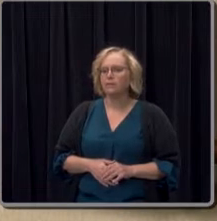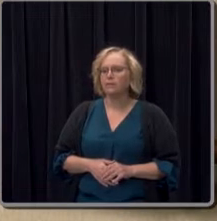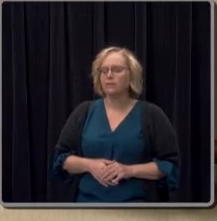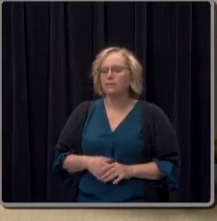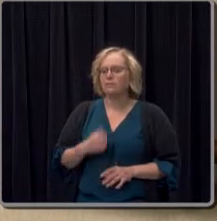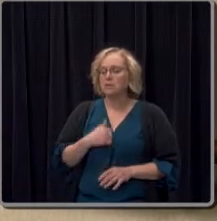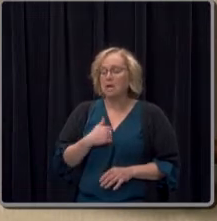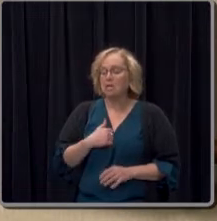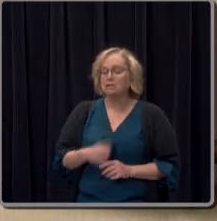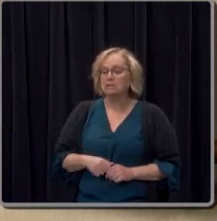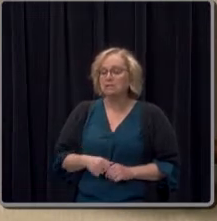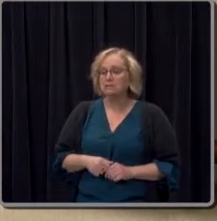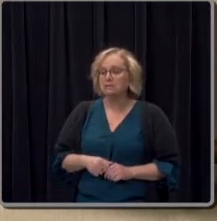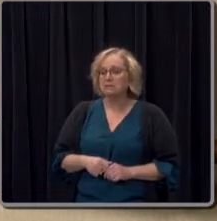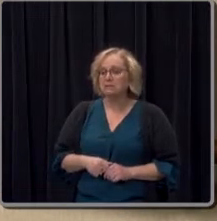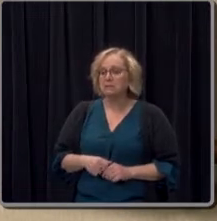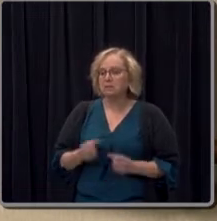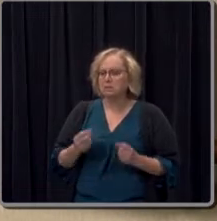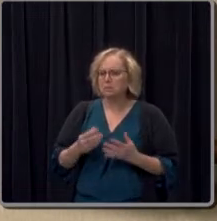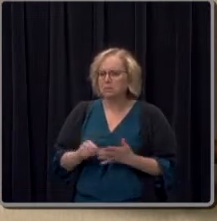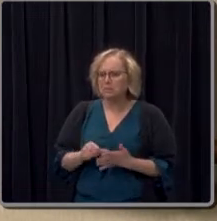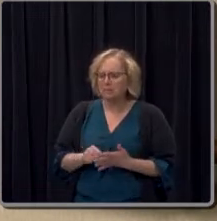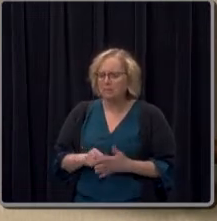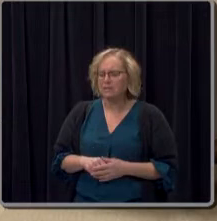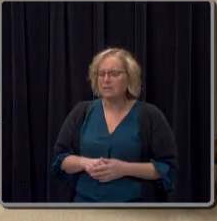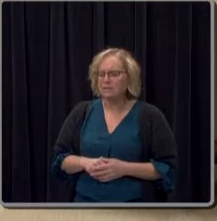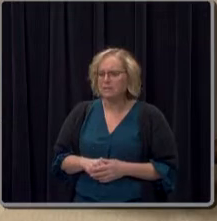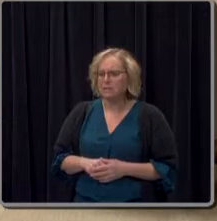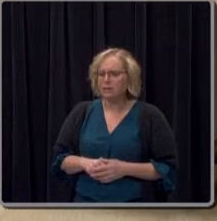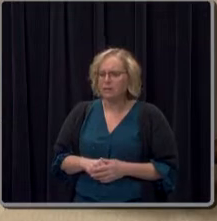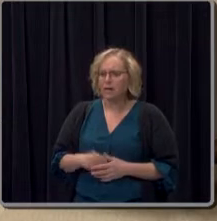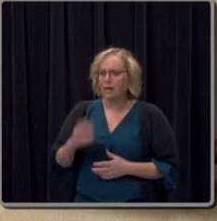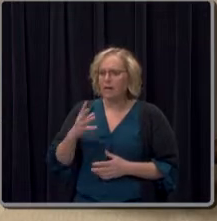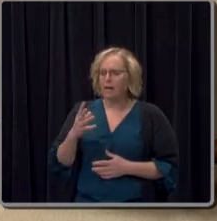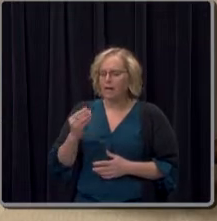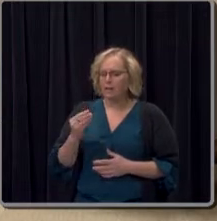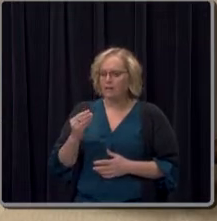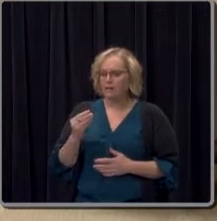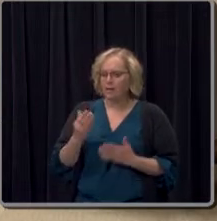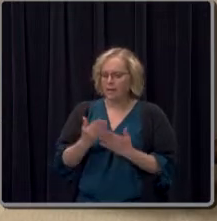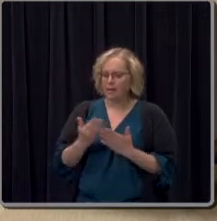Sorry. How many pages here? Another thing we've heard about.